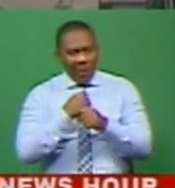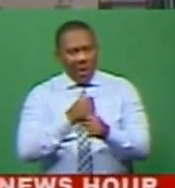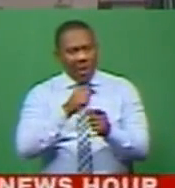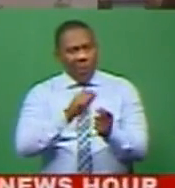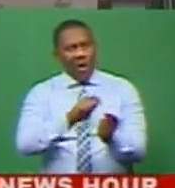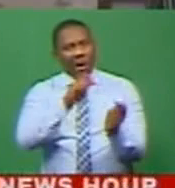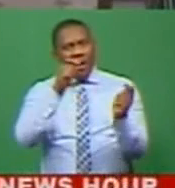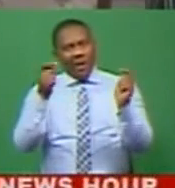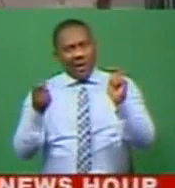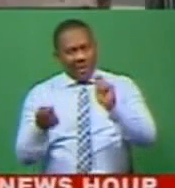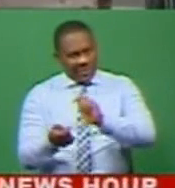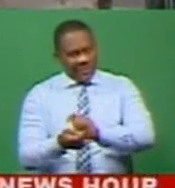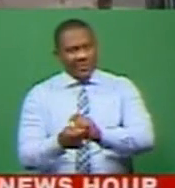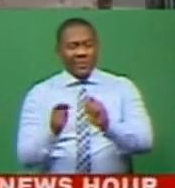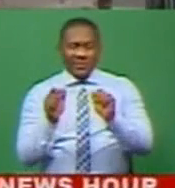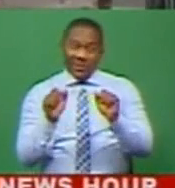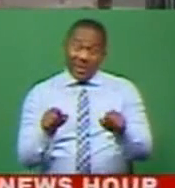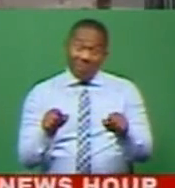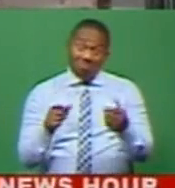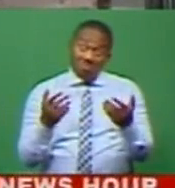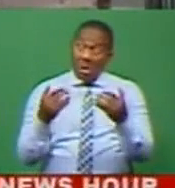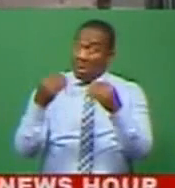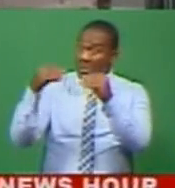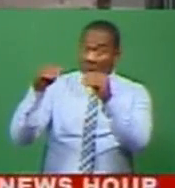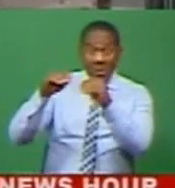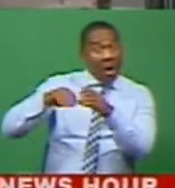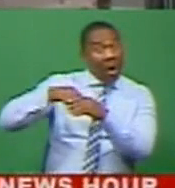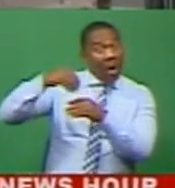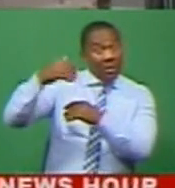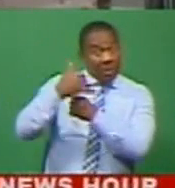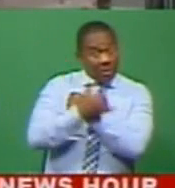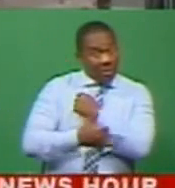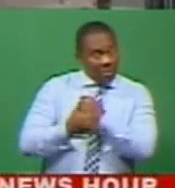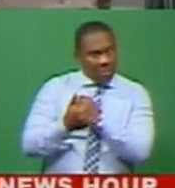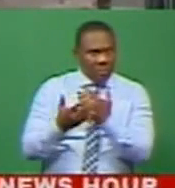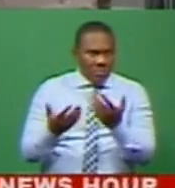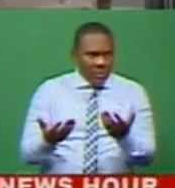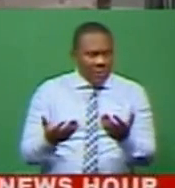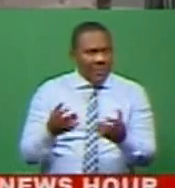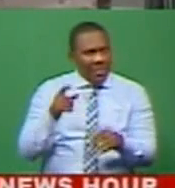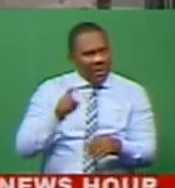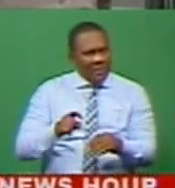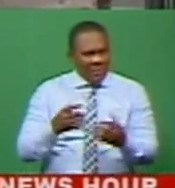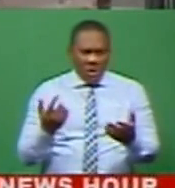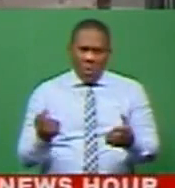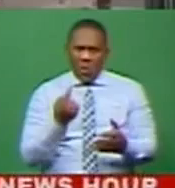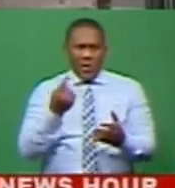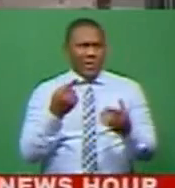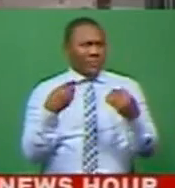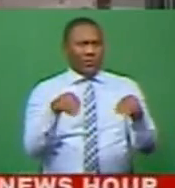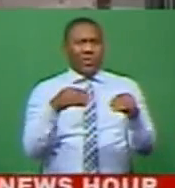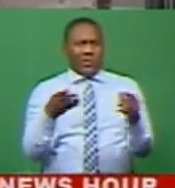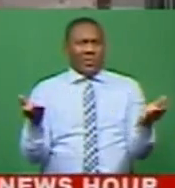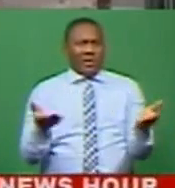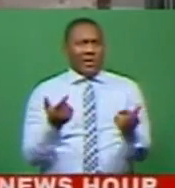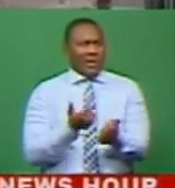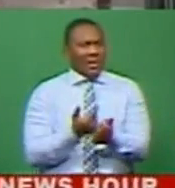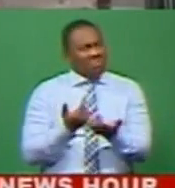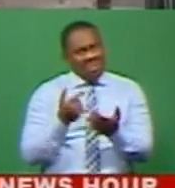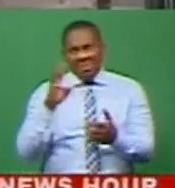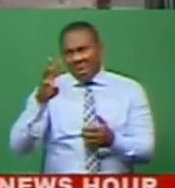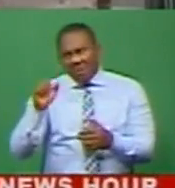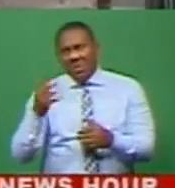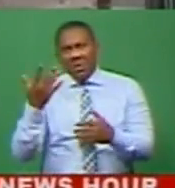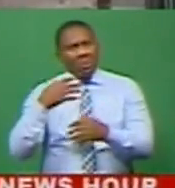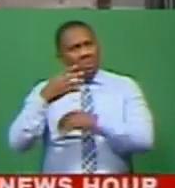can break the global value chain. Otherwise, we'll remain here. You cannot go Ghana beyond aid if your products are only sold in Ghana. We must go West Africa, we must go